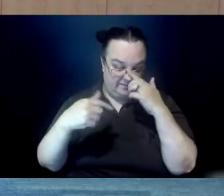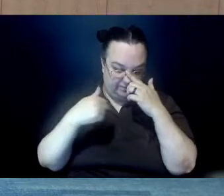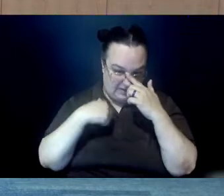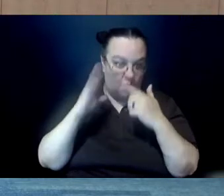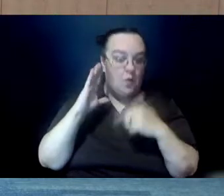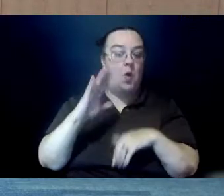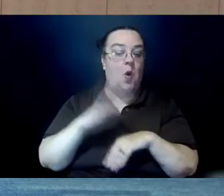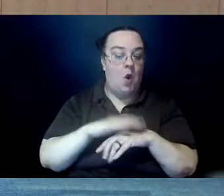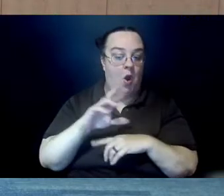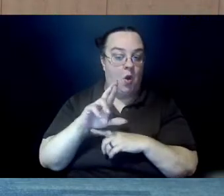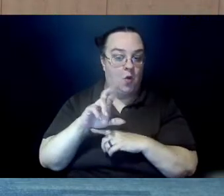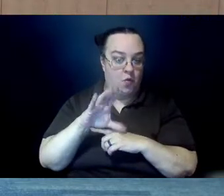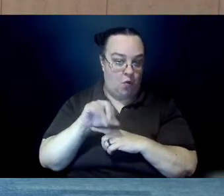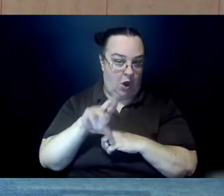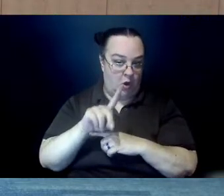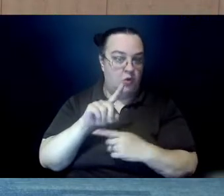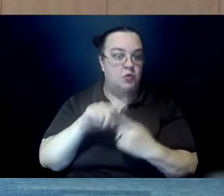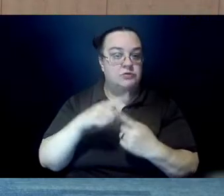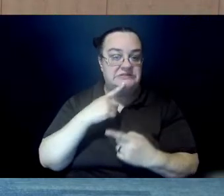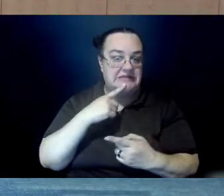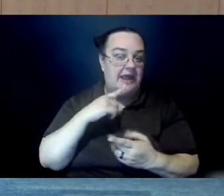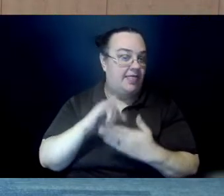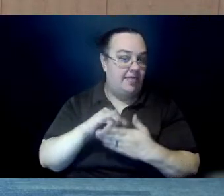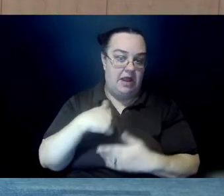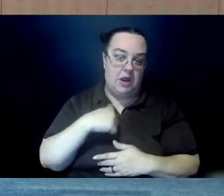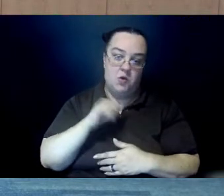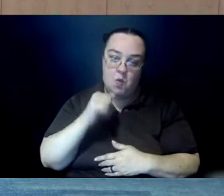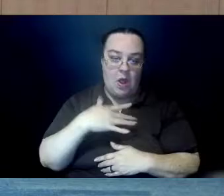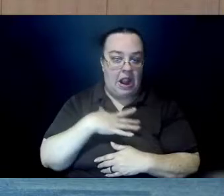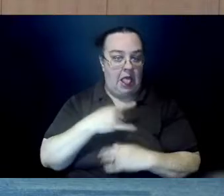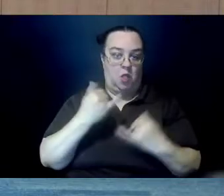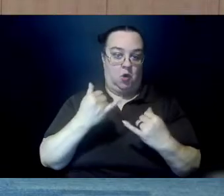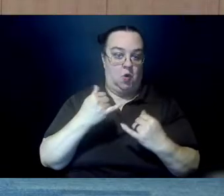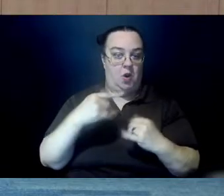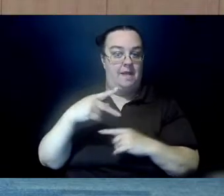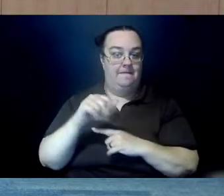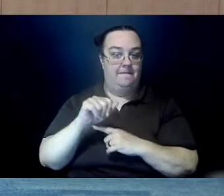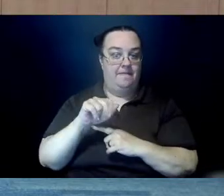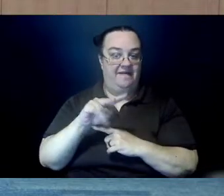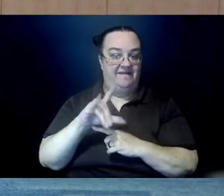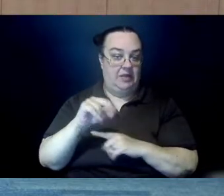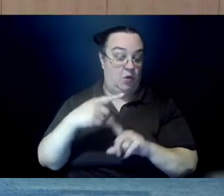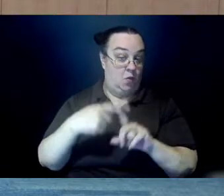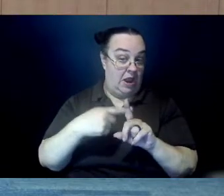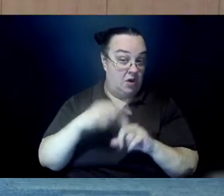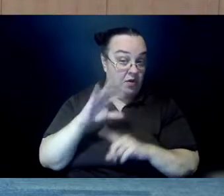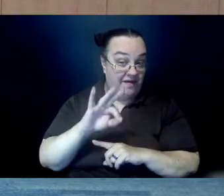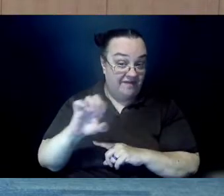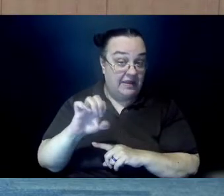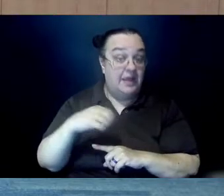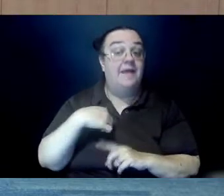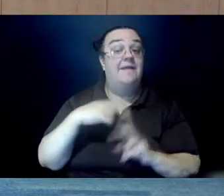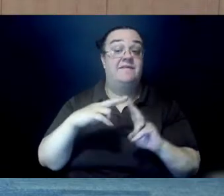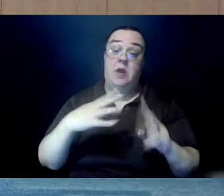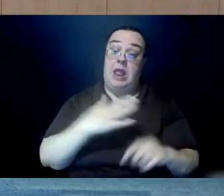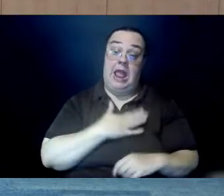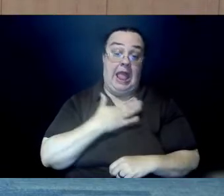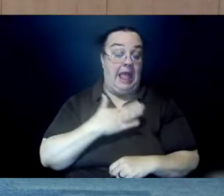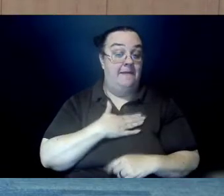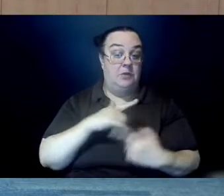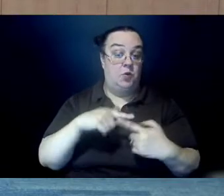as saying I don't like the current pavilion rental fee. And I'm very happy to cast the fourth